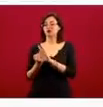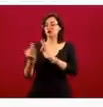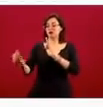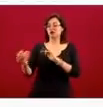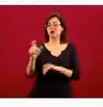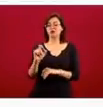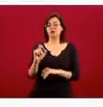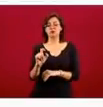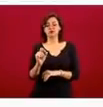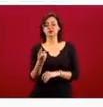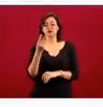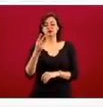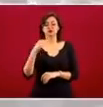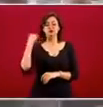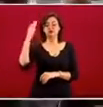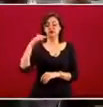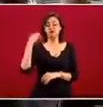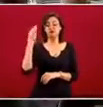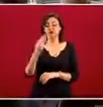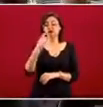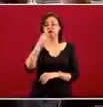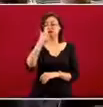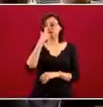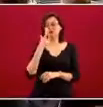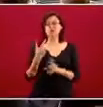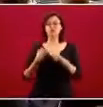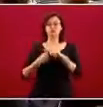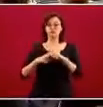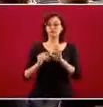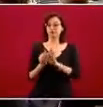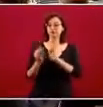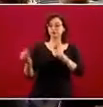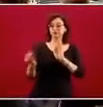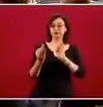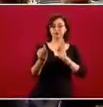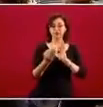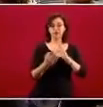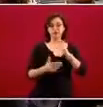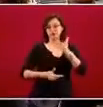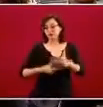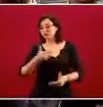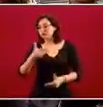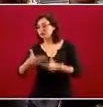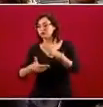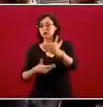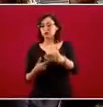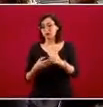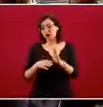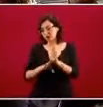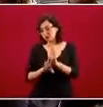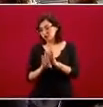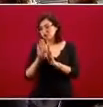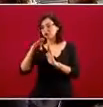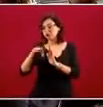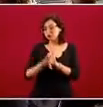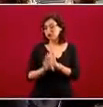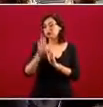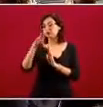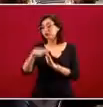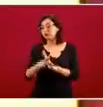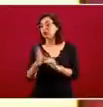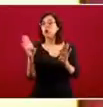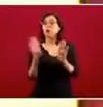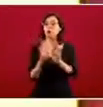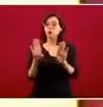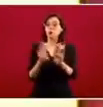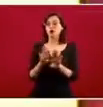So as you know, March 23rd, we started the national program for